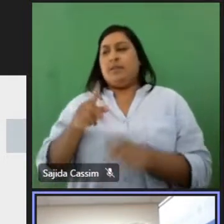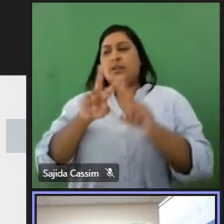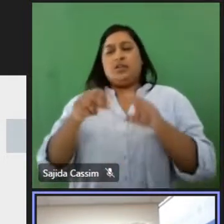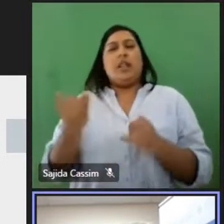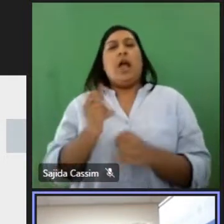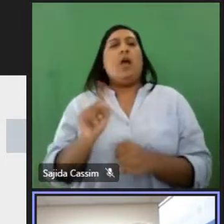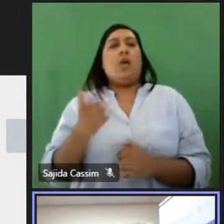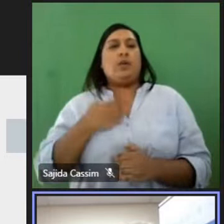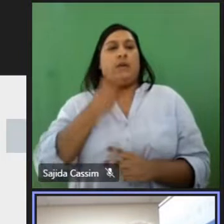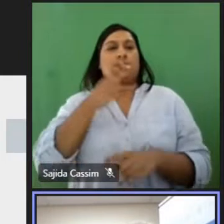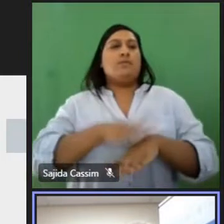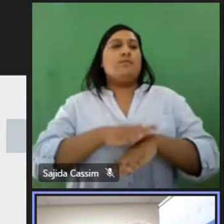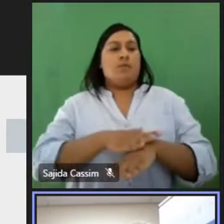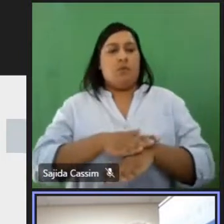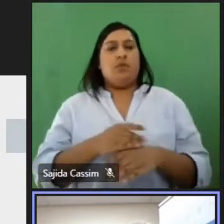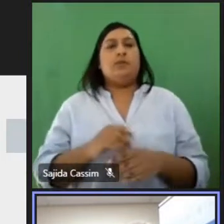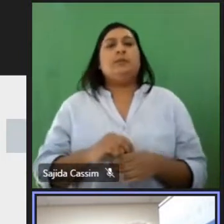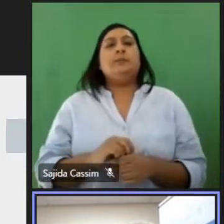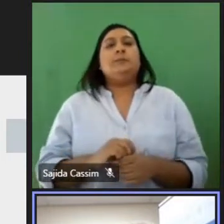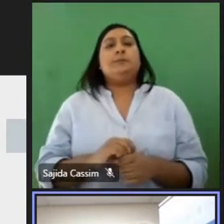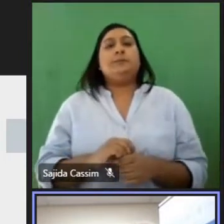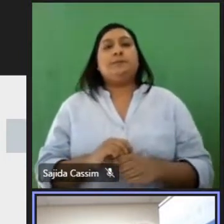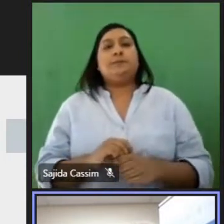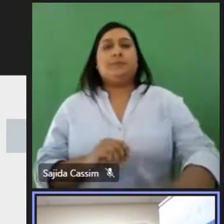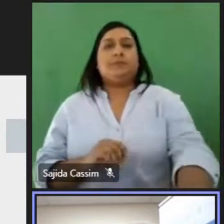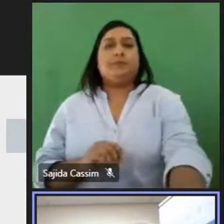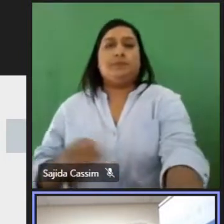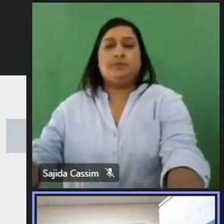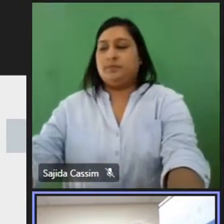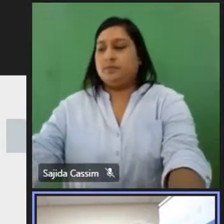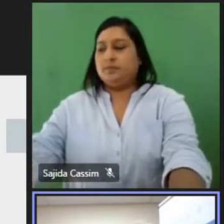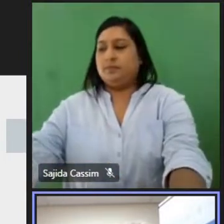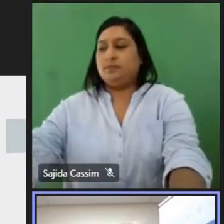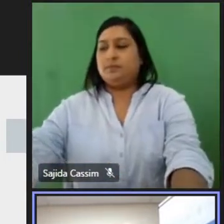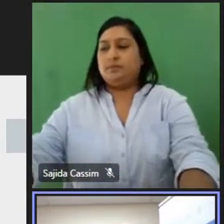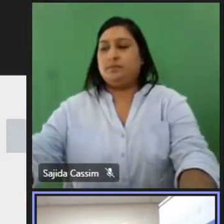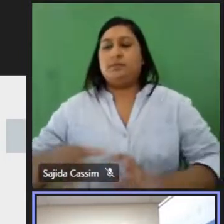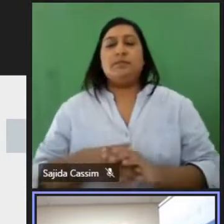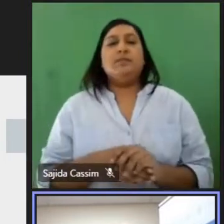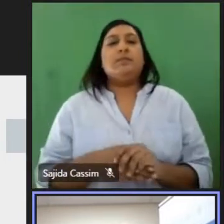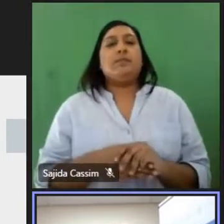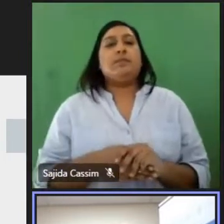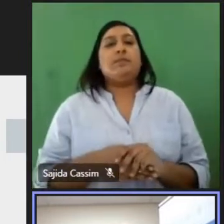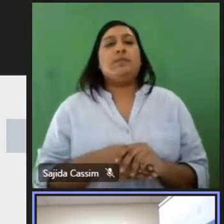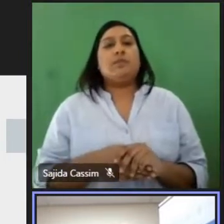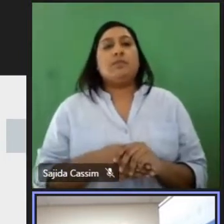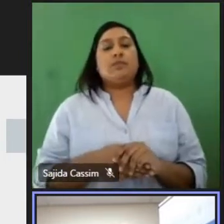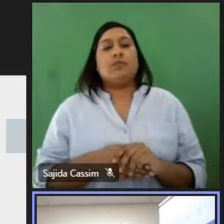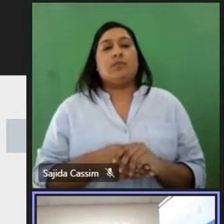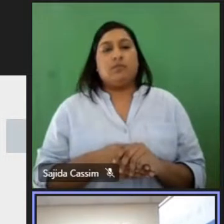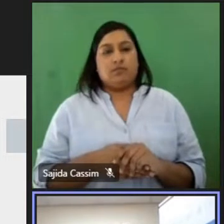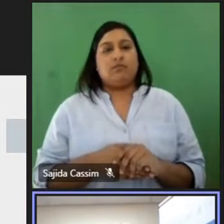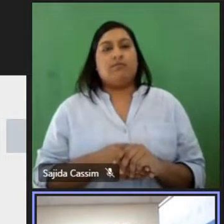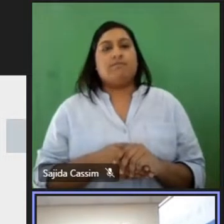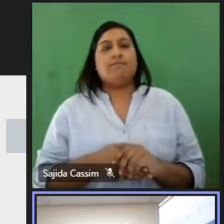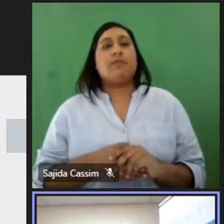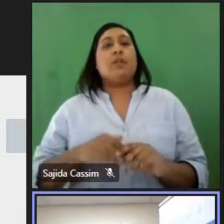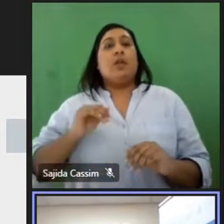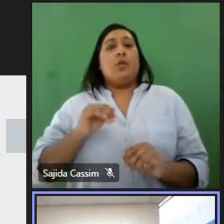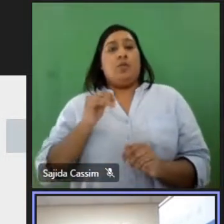COVID pandemic on the lives of young women with and without disabilities and their need to access sexual reproductive health and